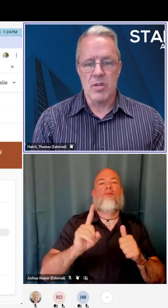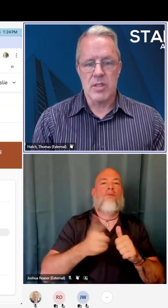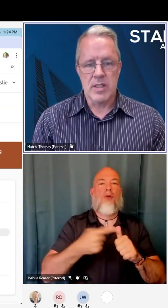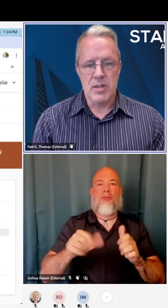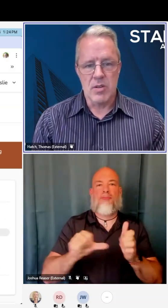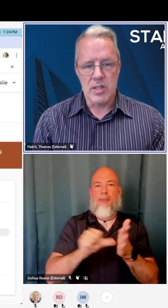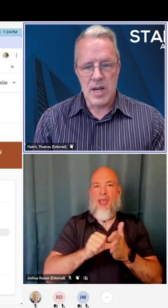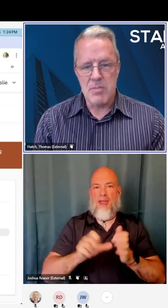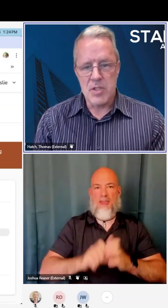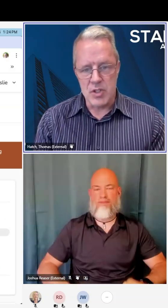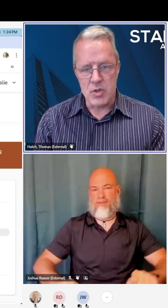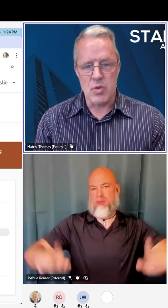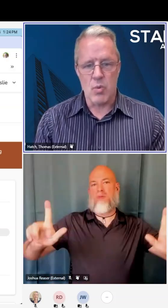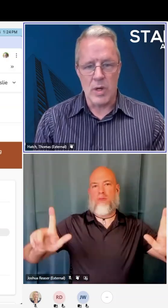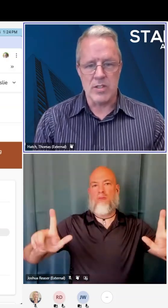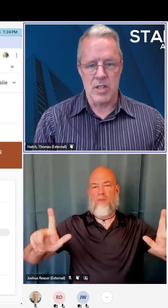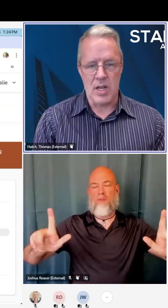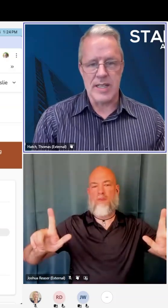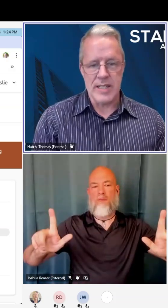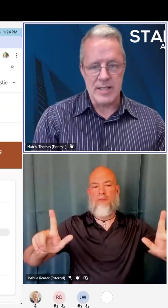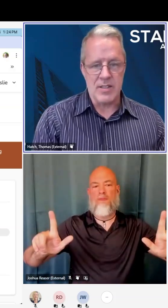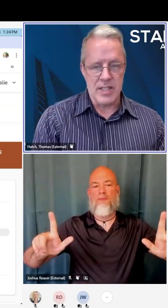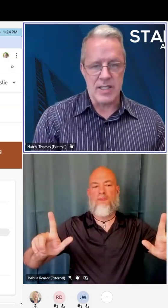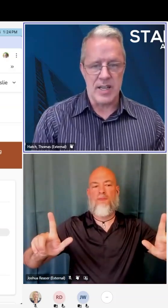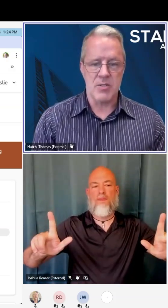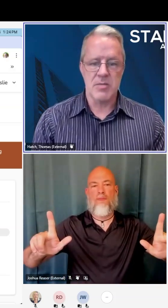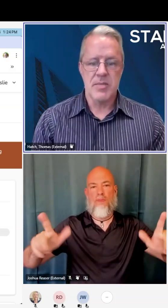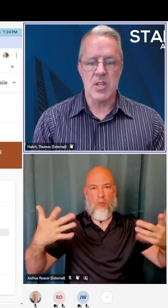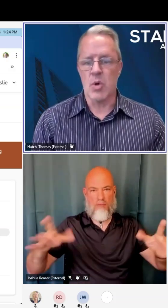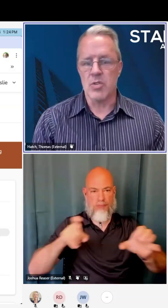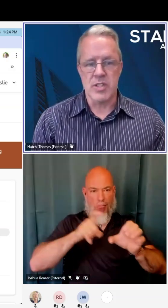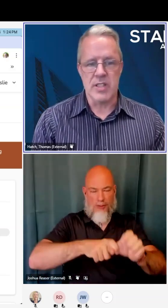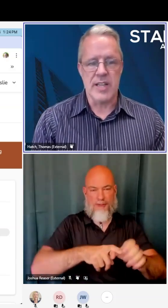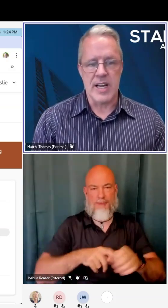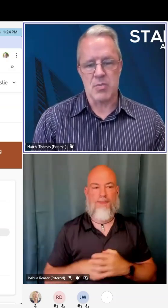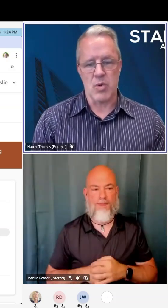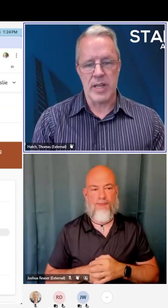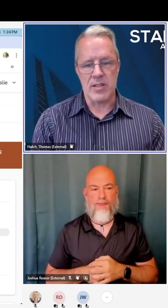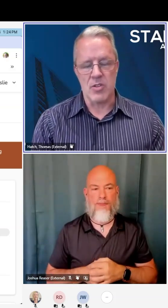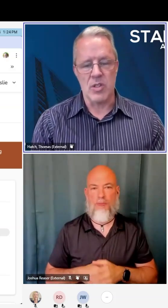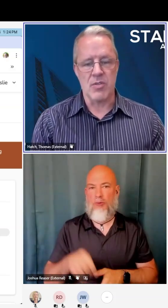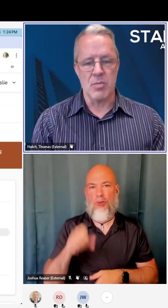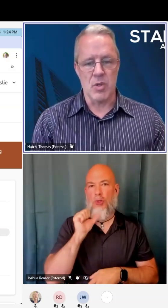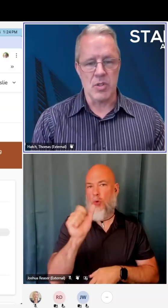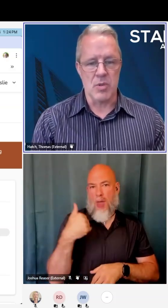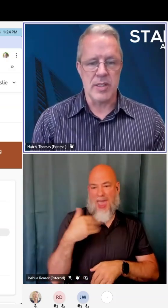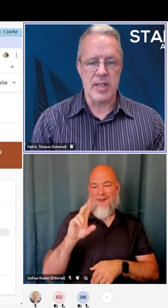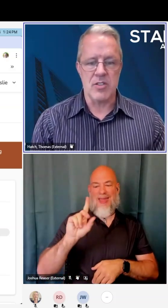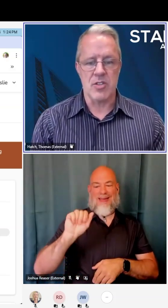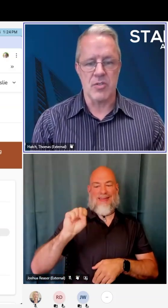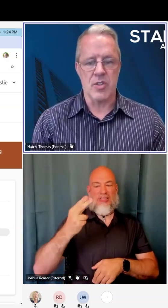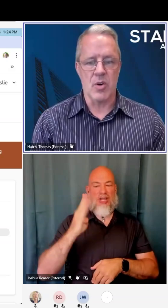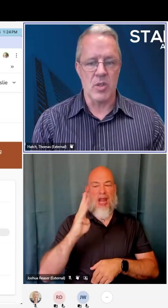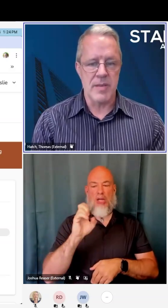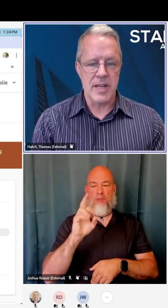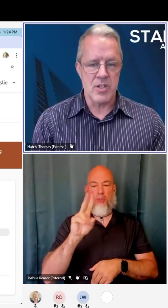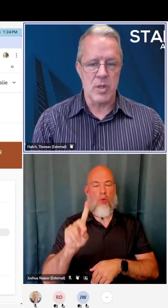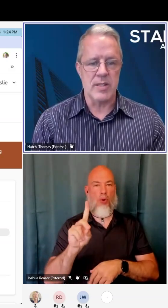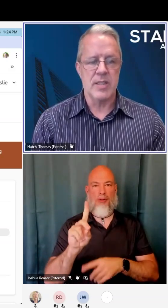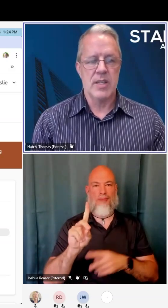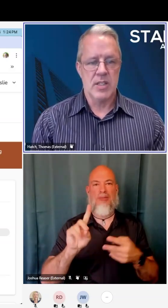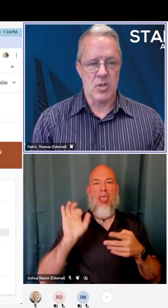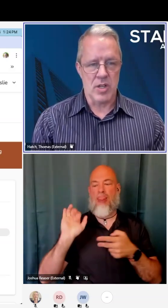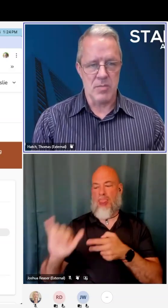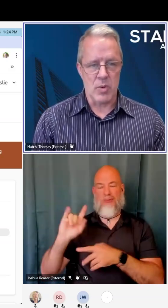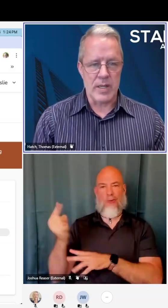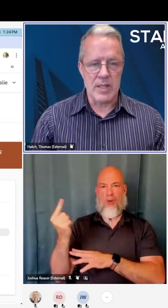you'll come to once logging into the account. You won't see the dashboard. That is only for multiple accounts. So if you only manage